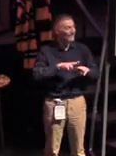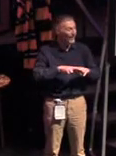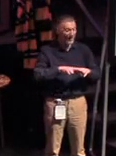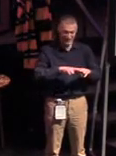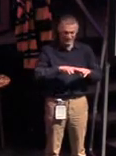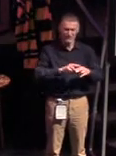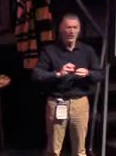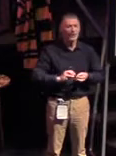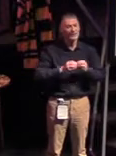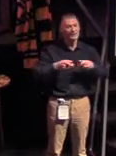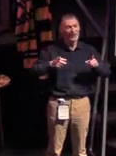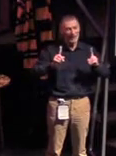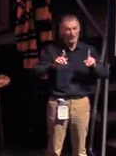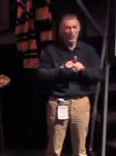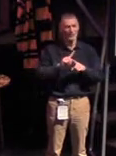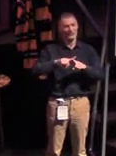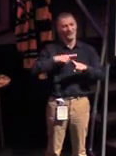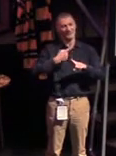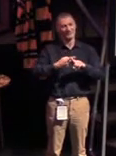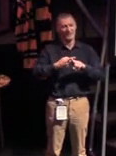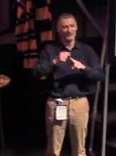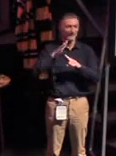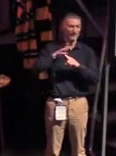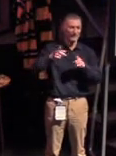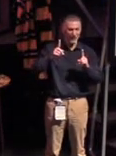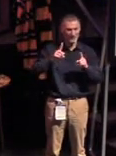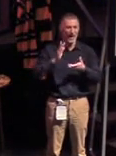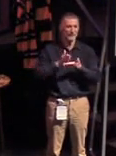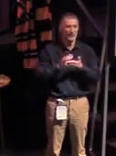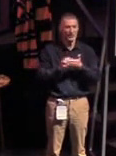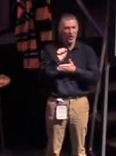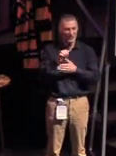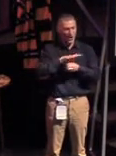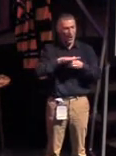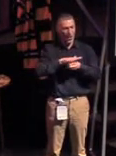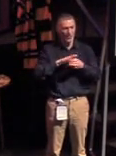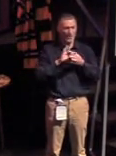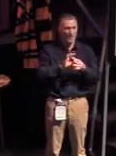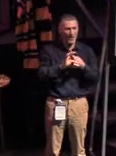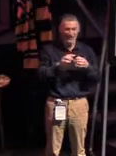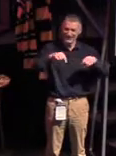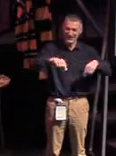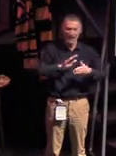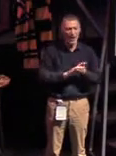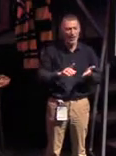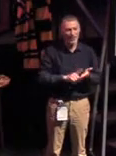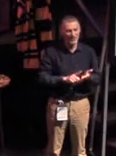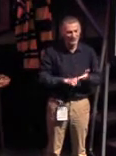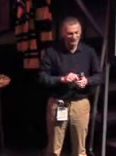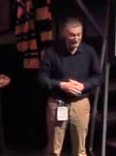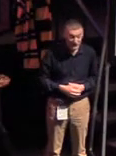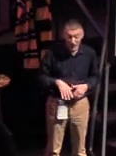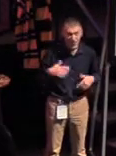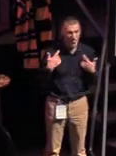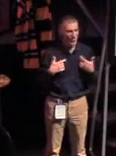the Creative Director and Chief Executive of Absolutely Cultured, and we are the local organising partner here in Hull. We're really thrilled